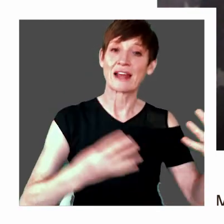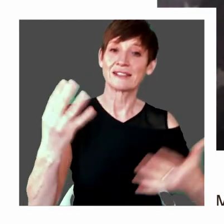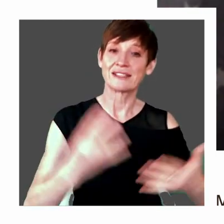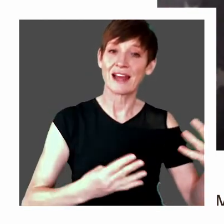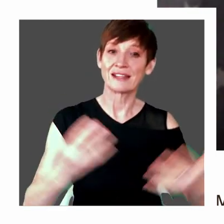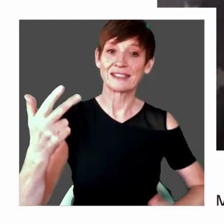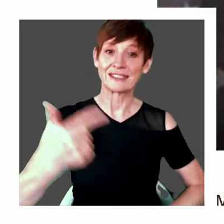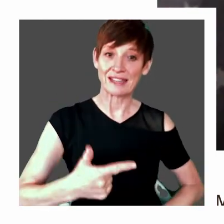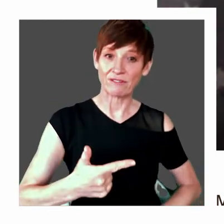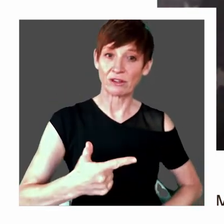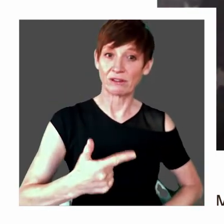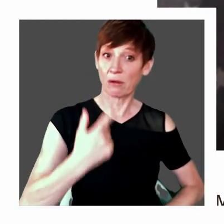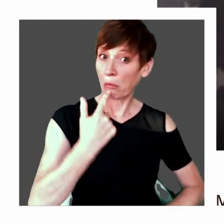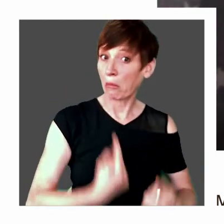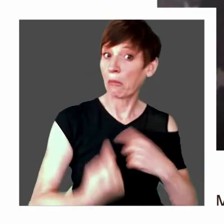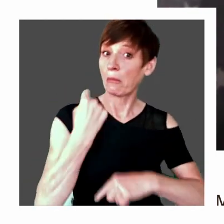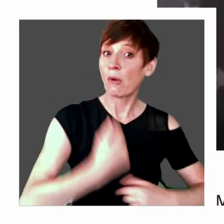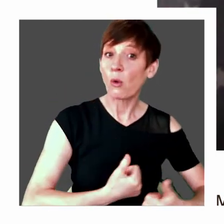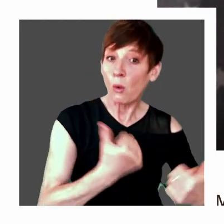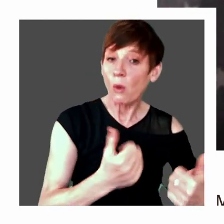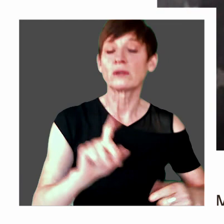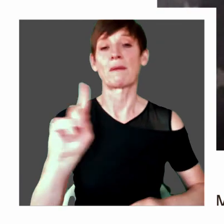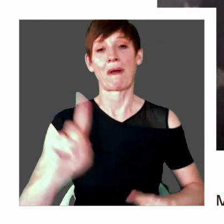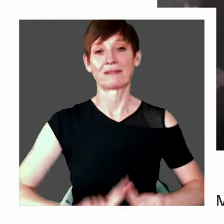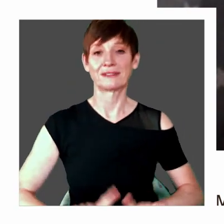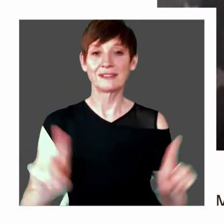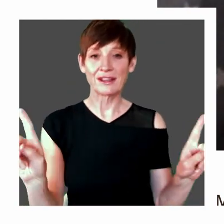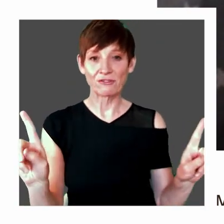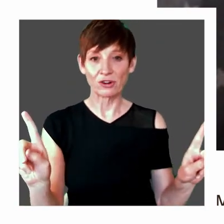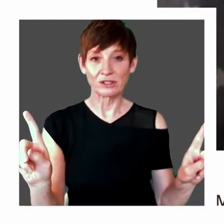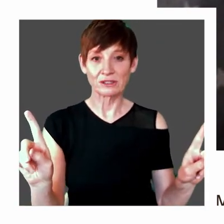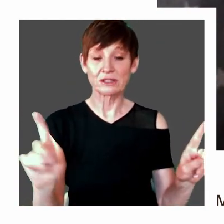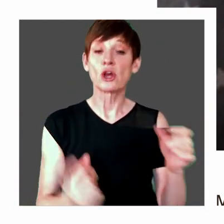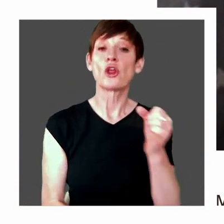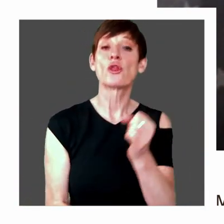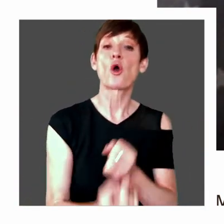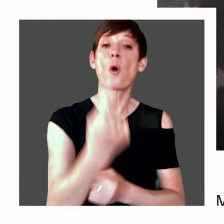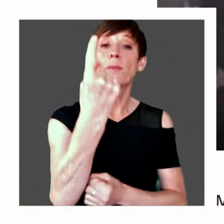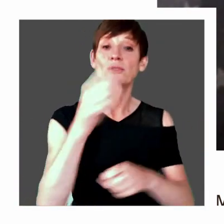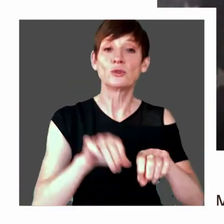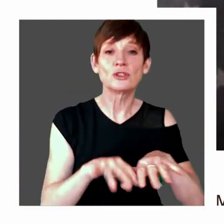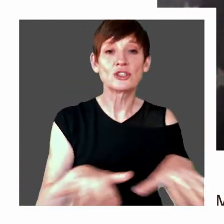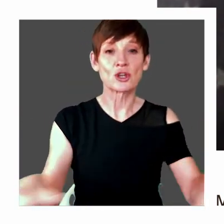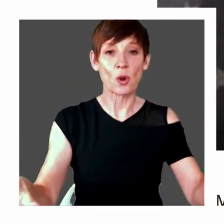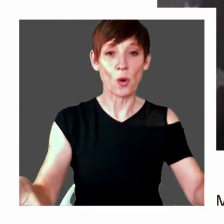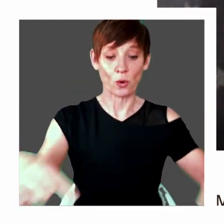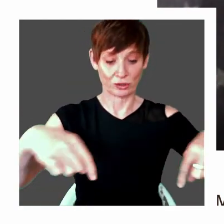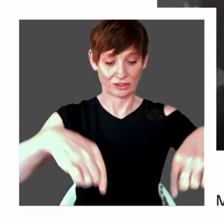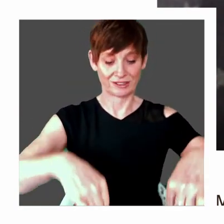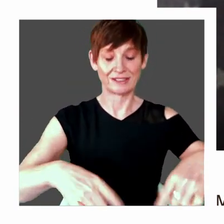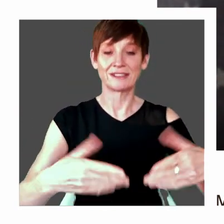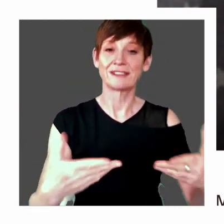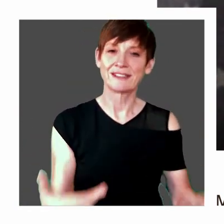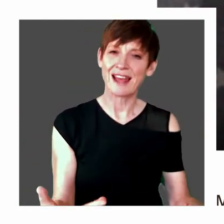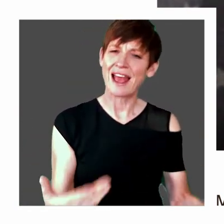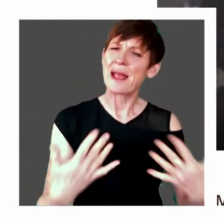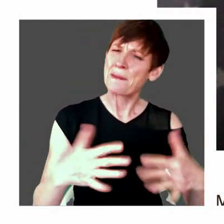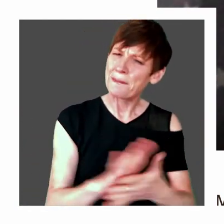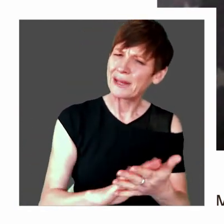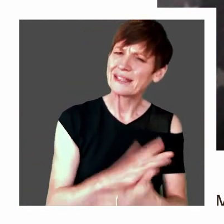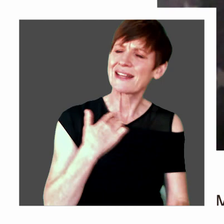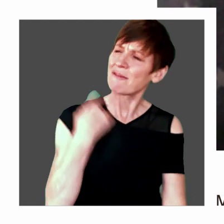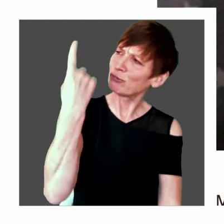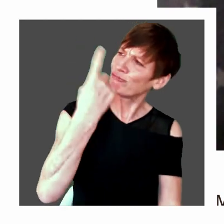if very different times though. The opportunity to launch this show has made me reflect on my time in the school